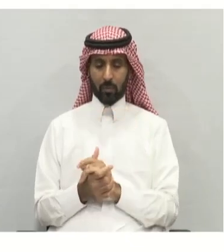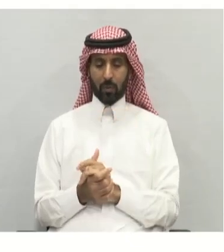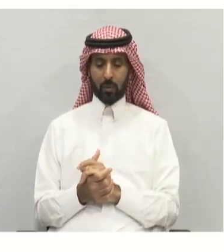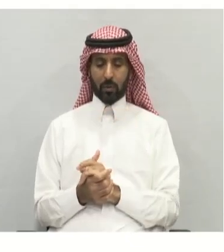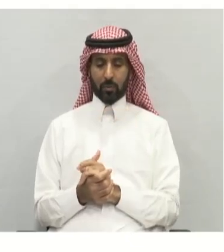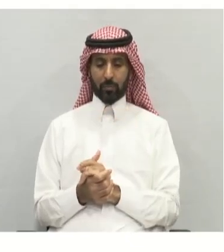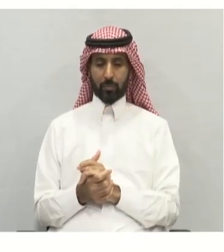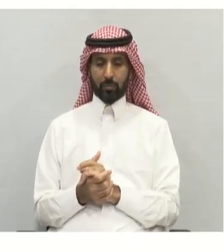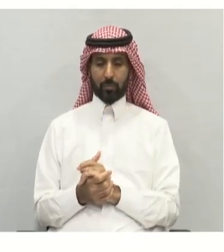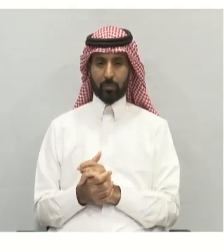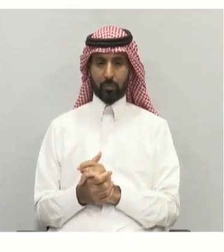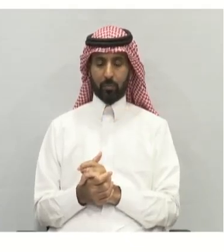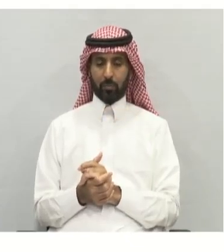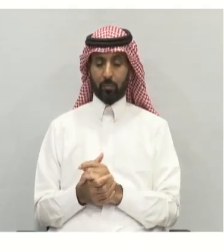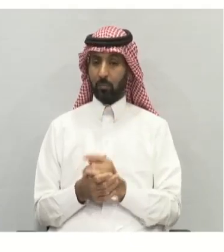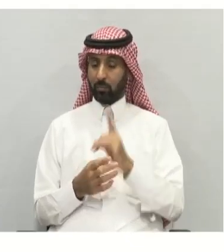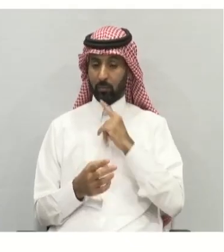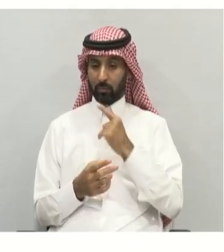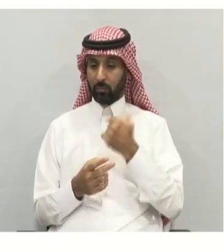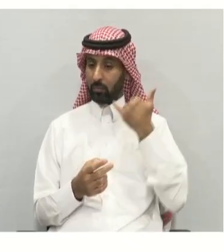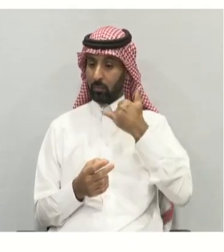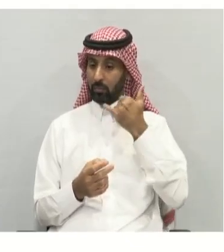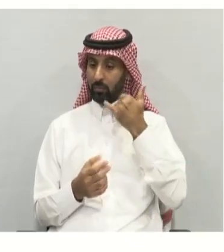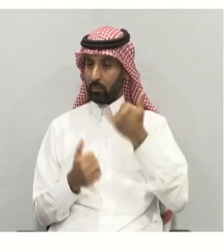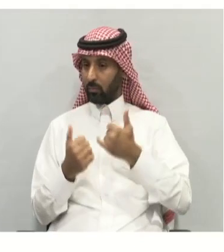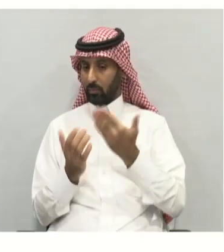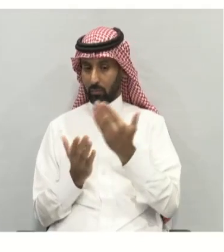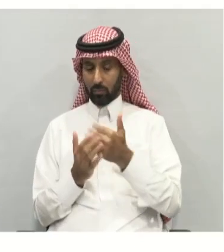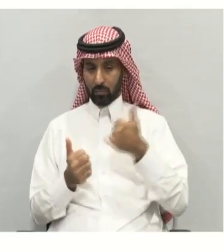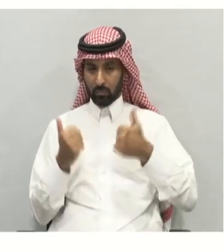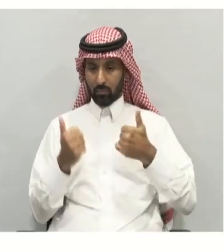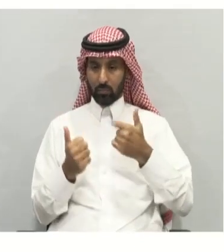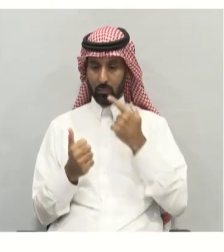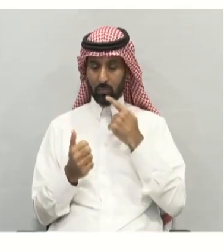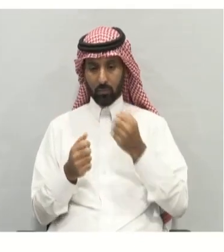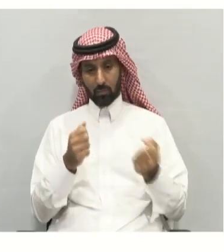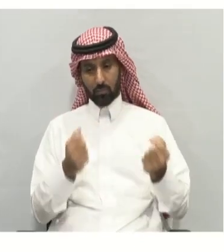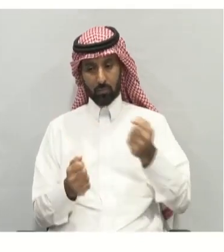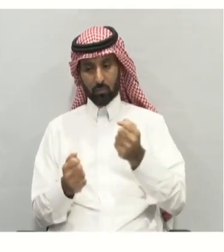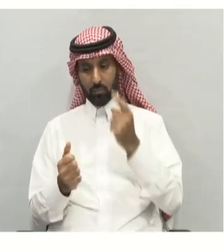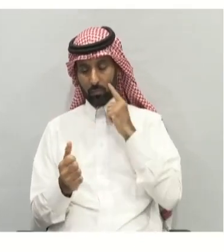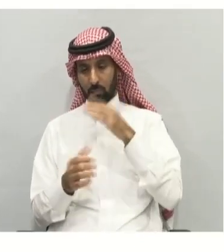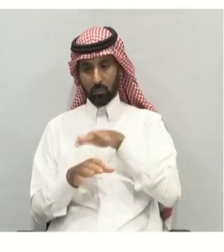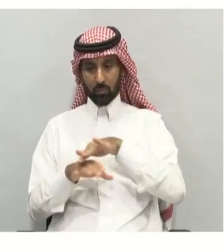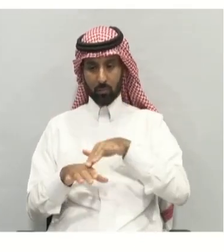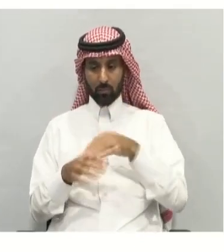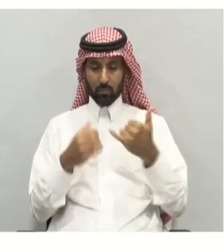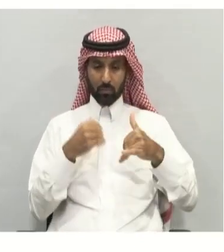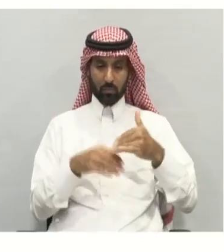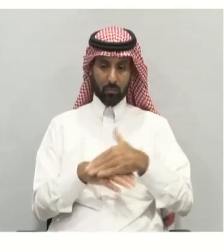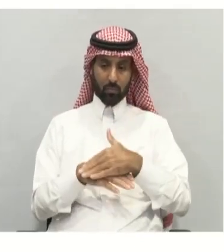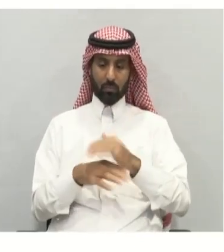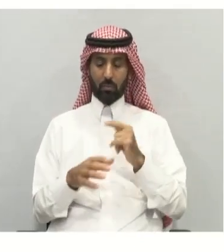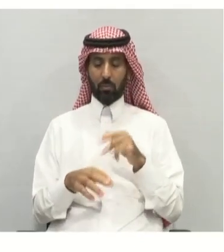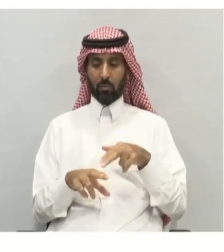like this. You mustn't talk during the test, or they mustn't park on the sidewalk. So this was